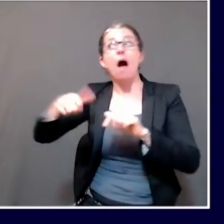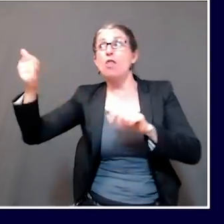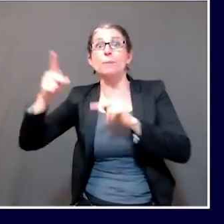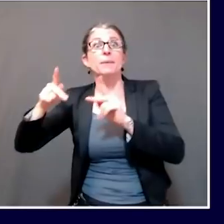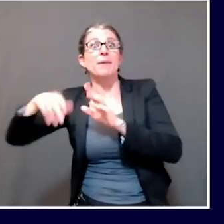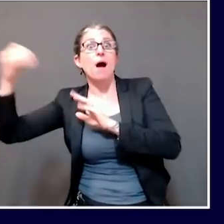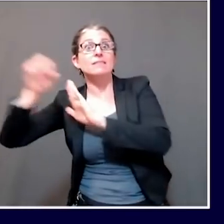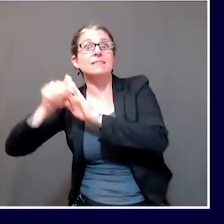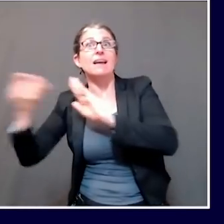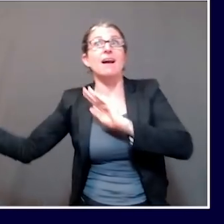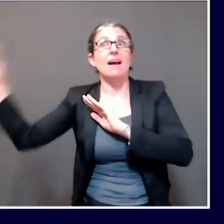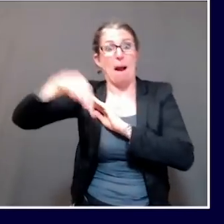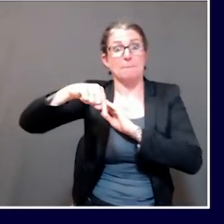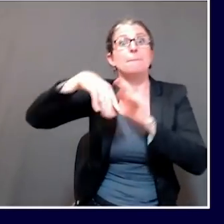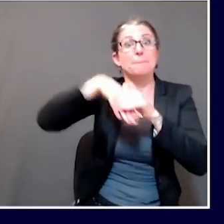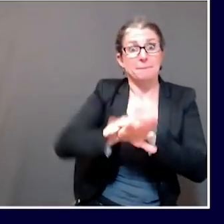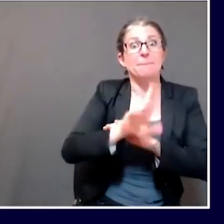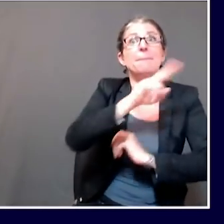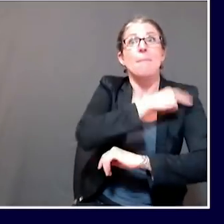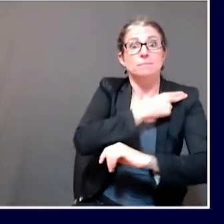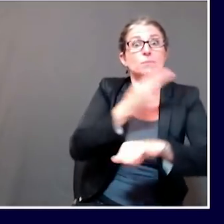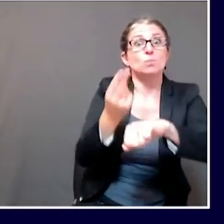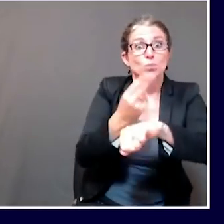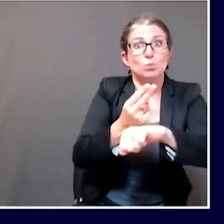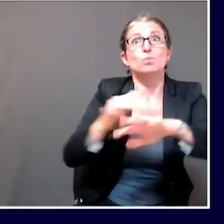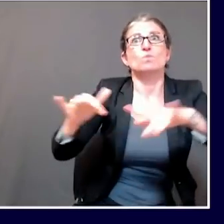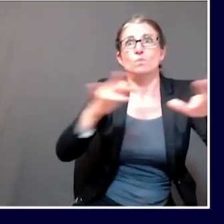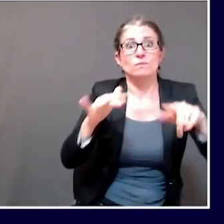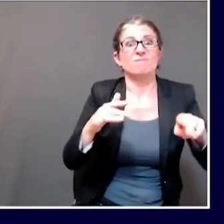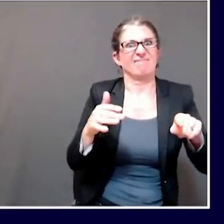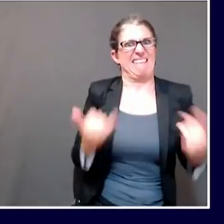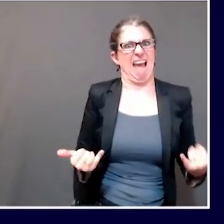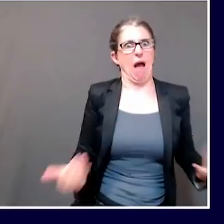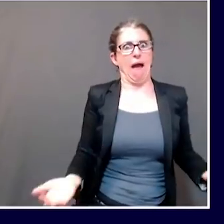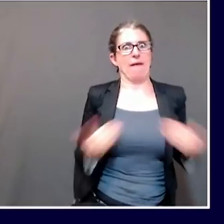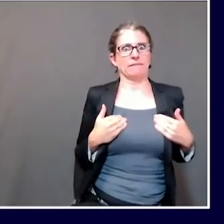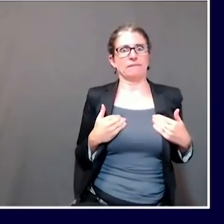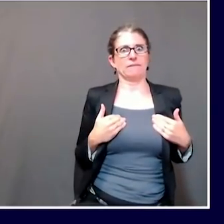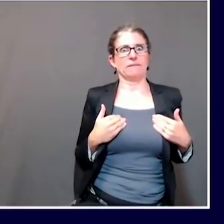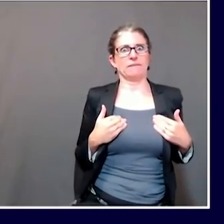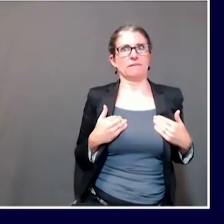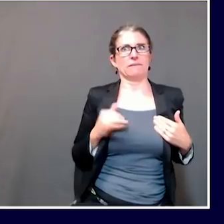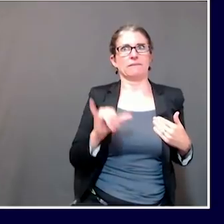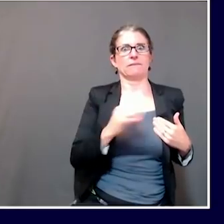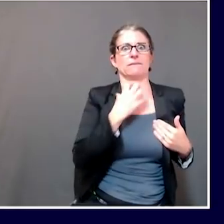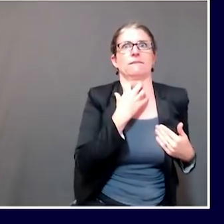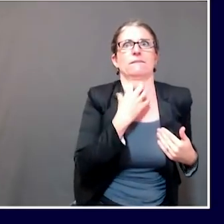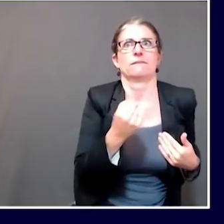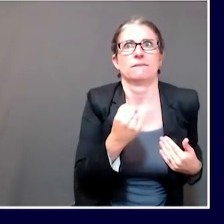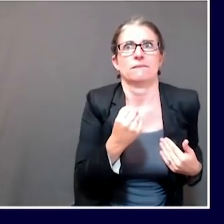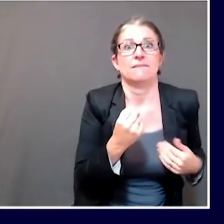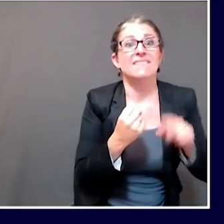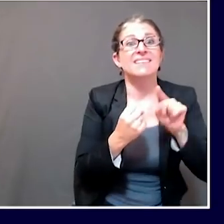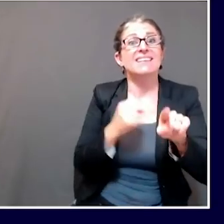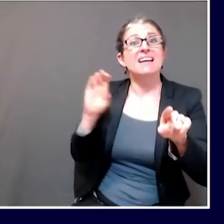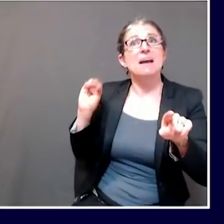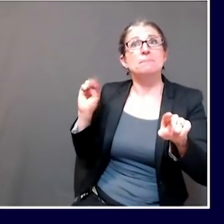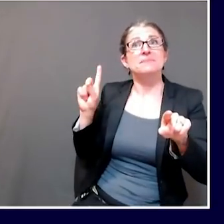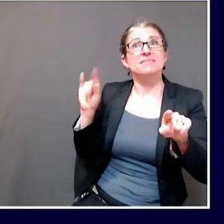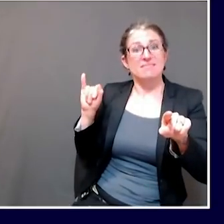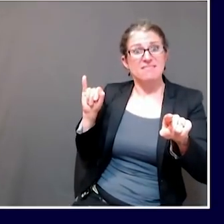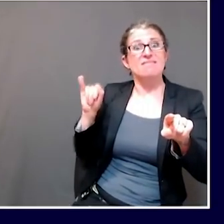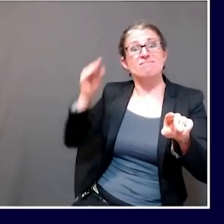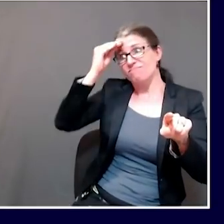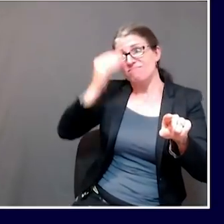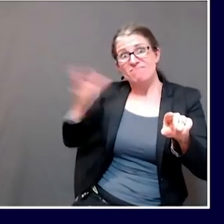in another state, tested positive while they were there, that case would be reported in Maine's count, and also the